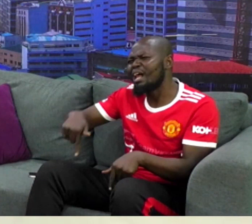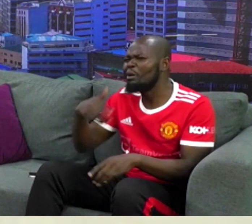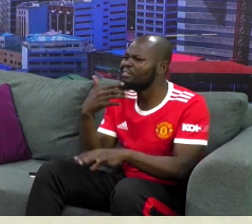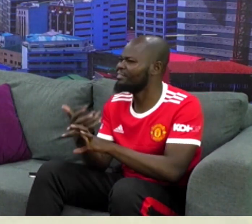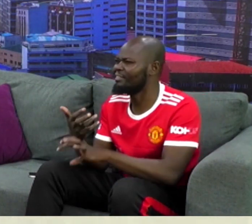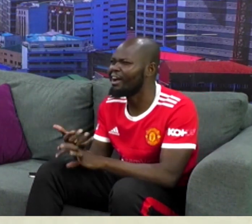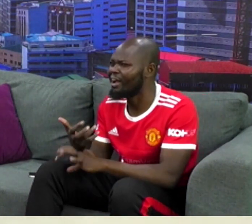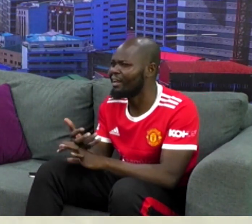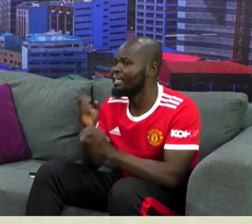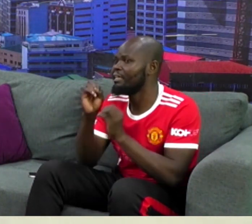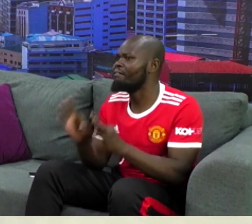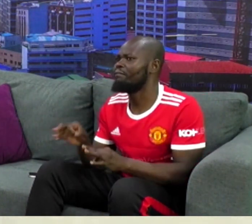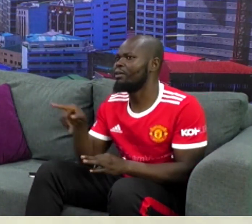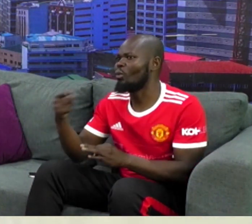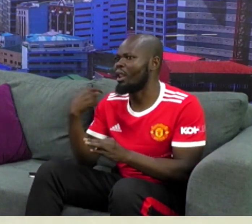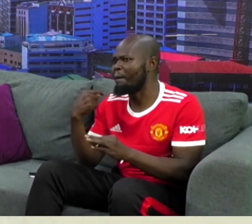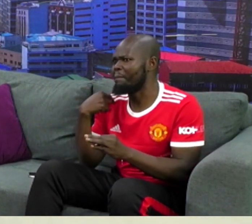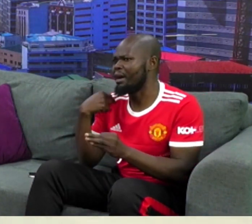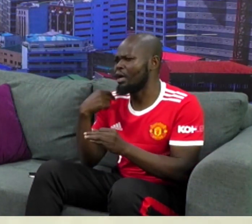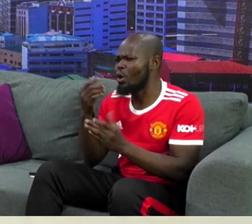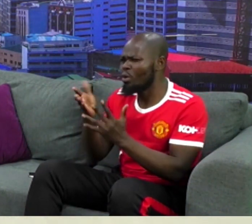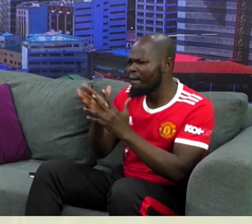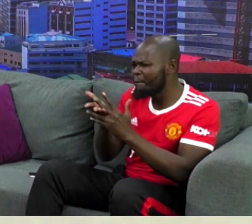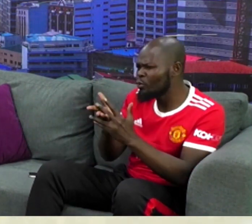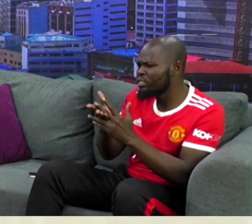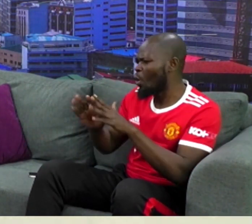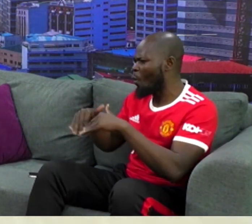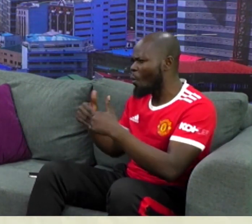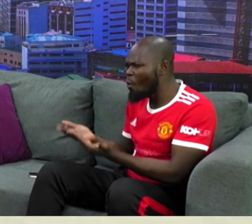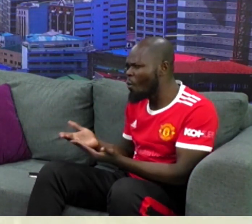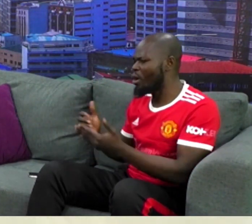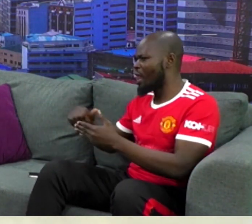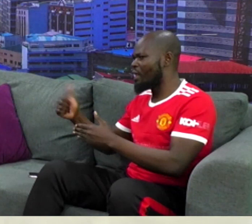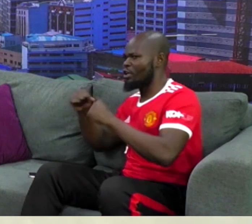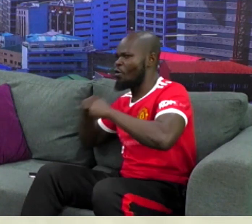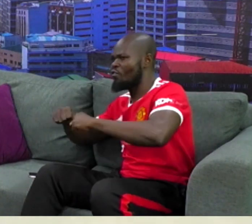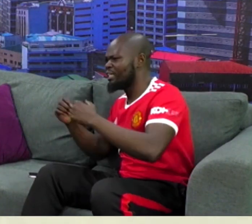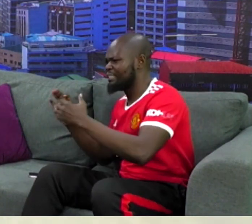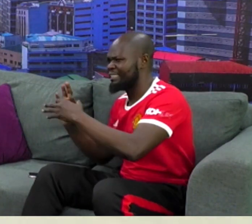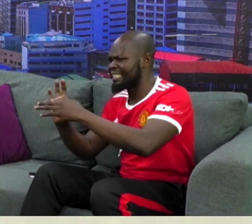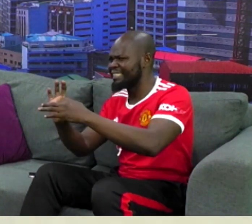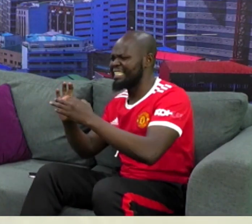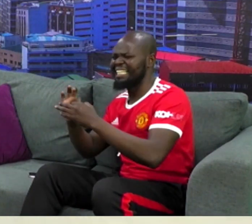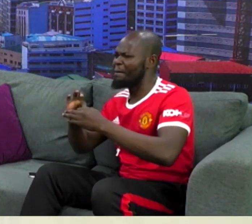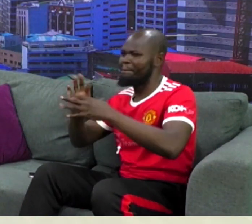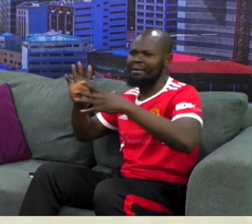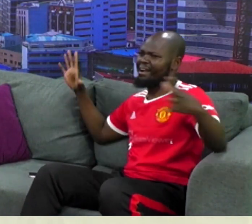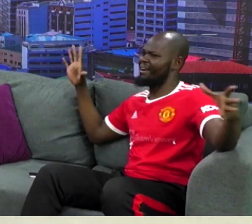I think for next year's season, but for this season, it is really difficult. Right. So I